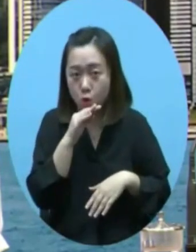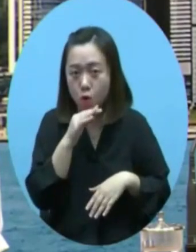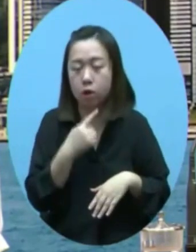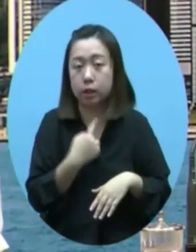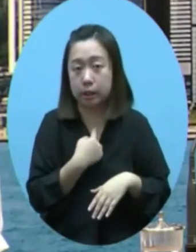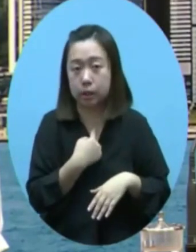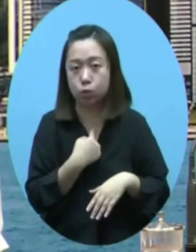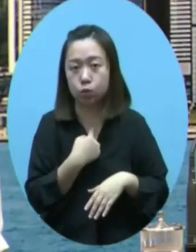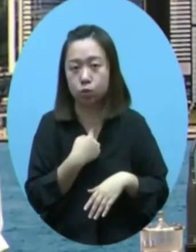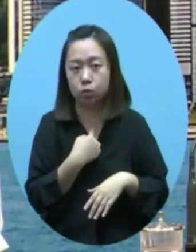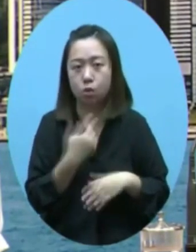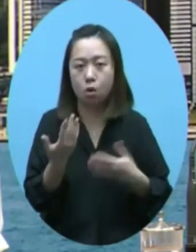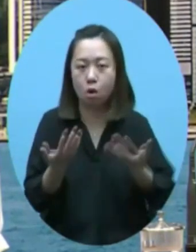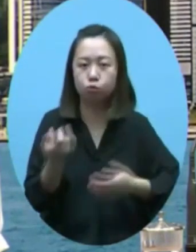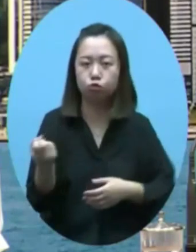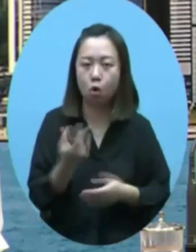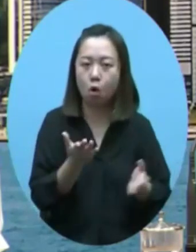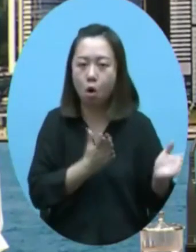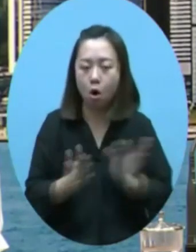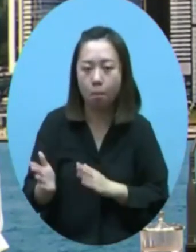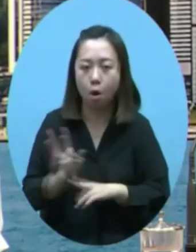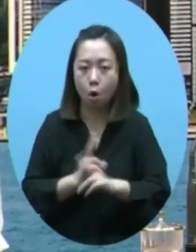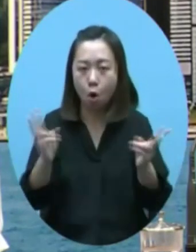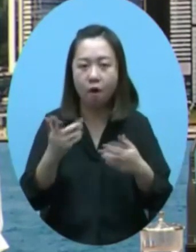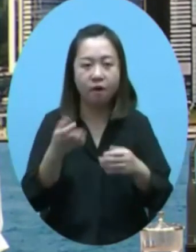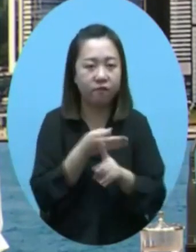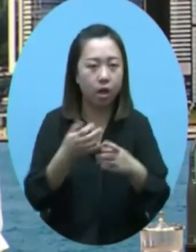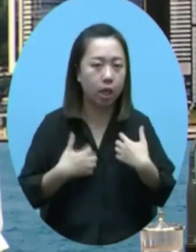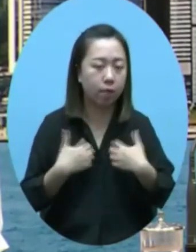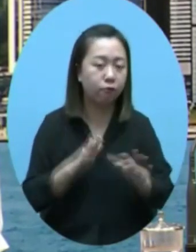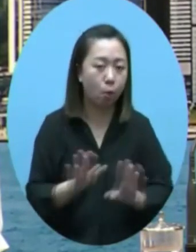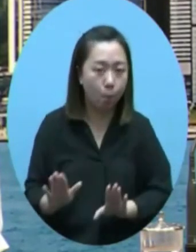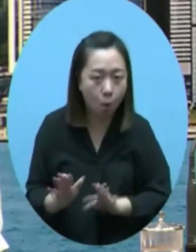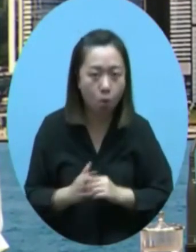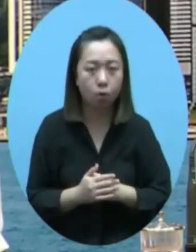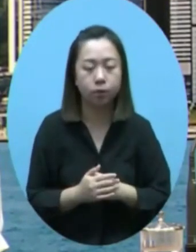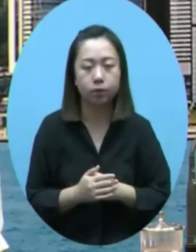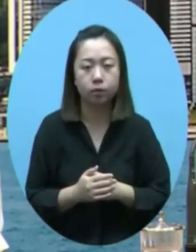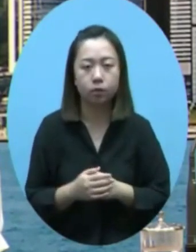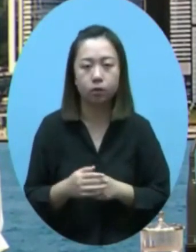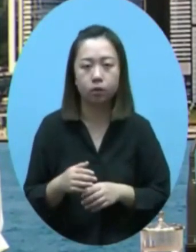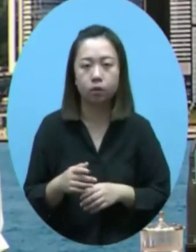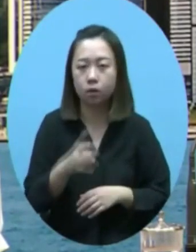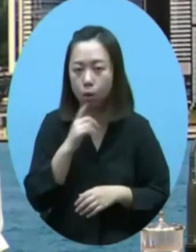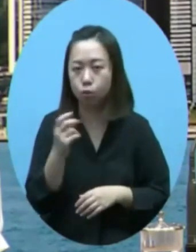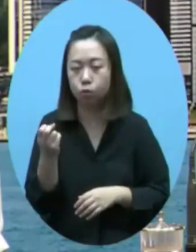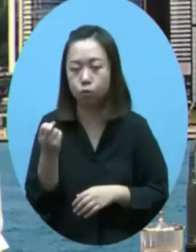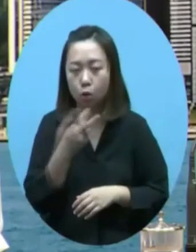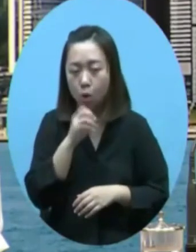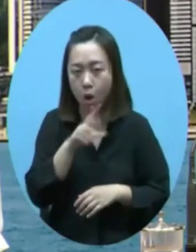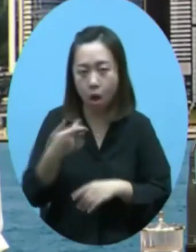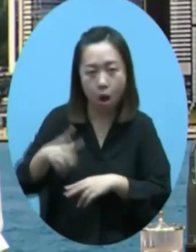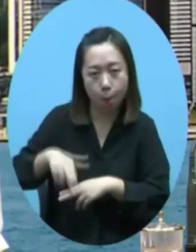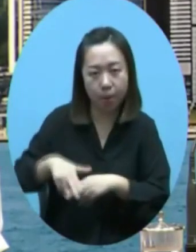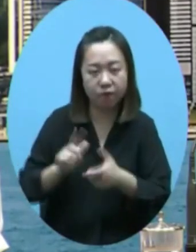if necessary, we might readjust our elective services on our